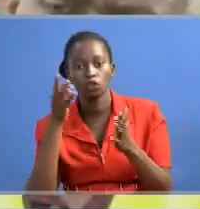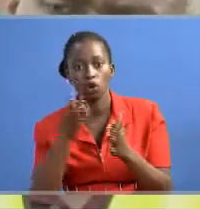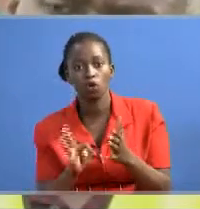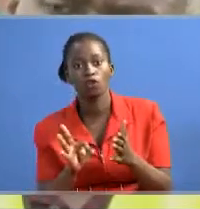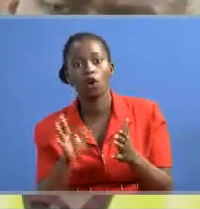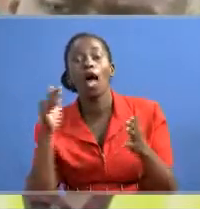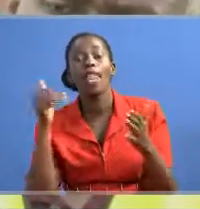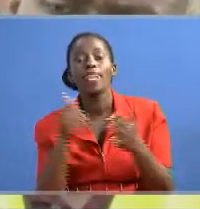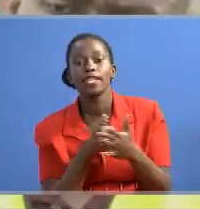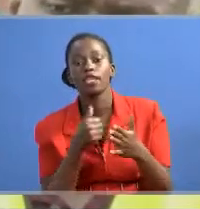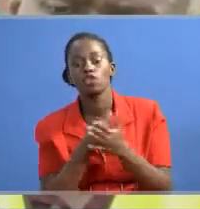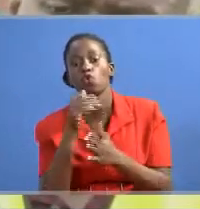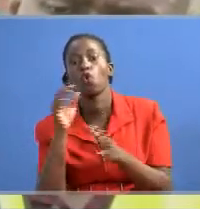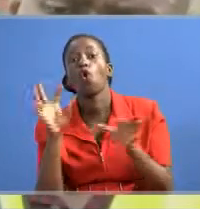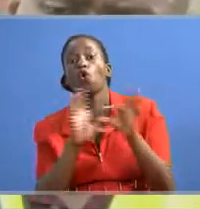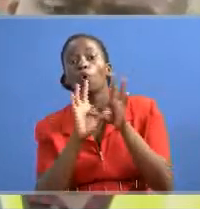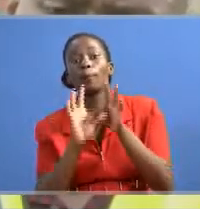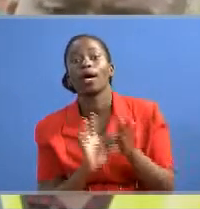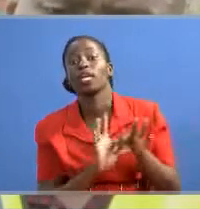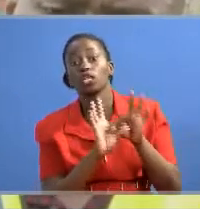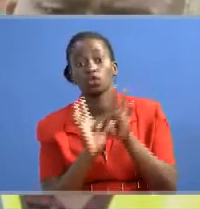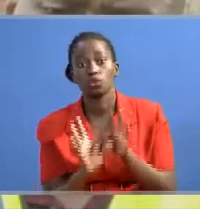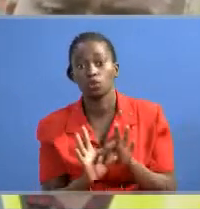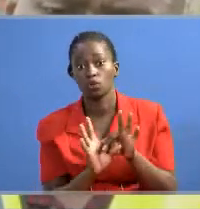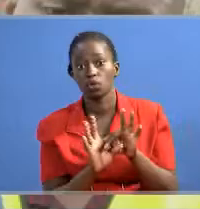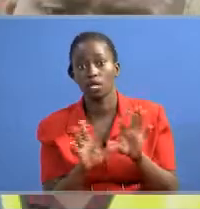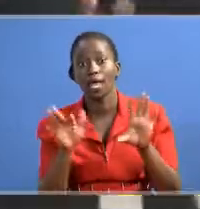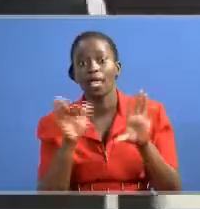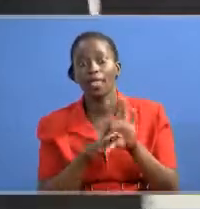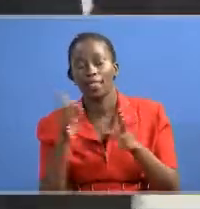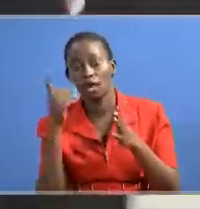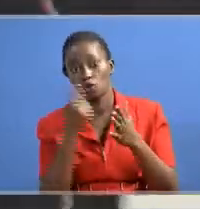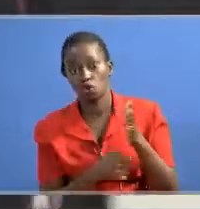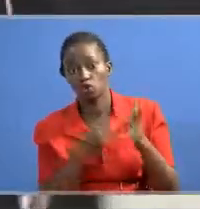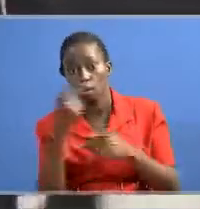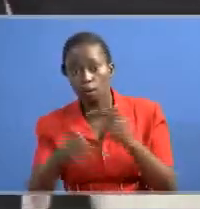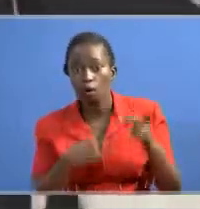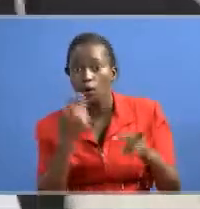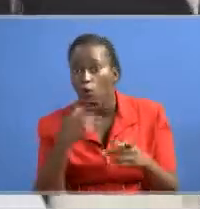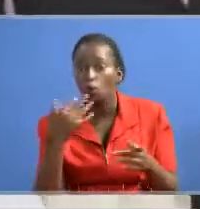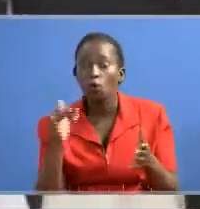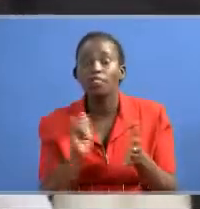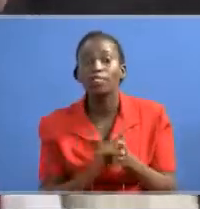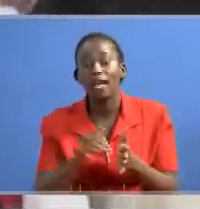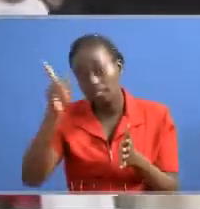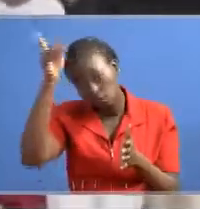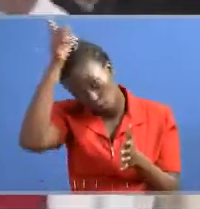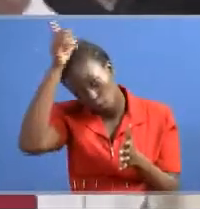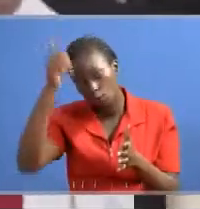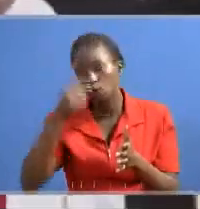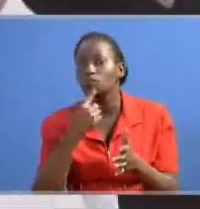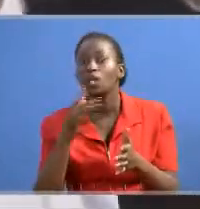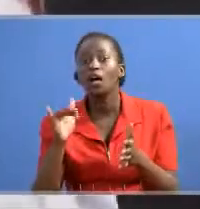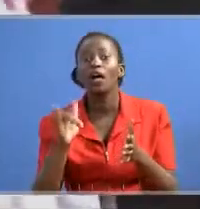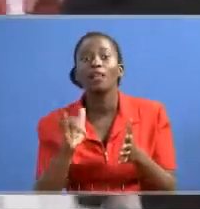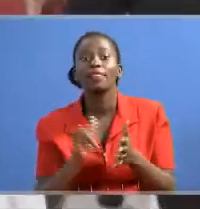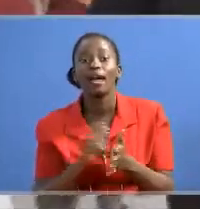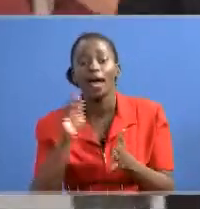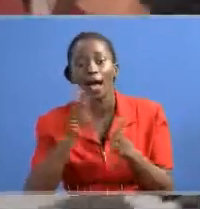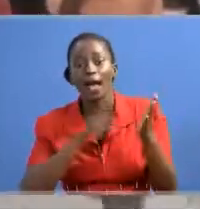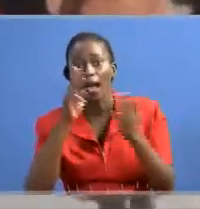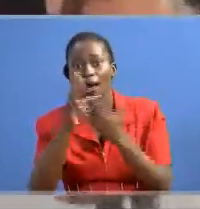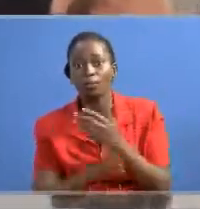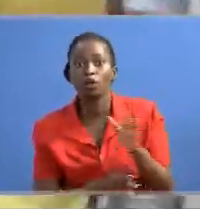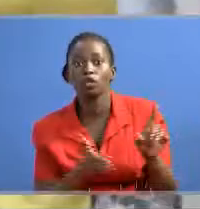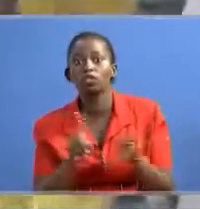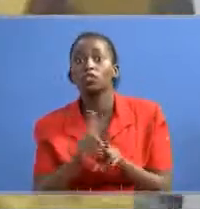new corporation in the coastal province. Manage rural electrification program fund and establish